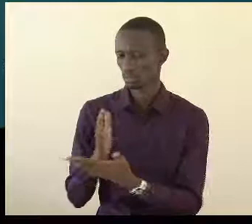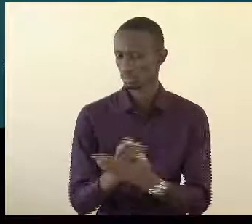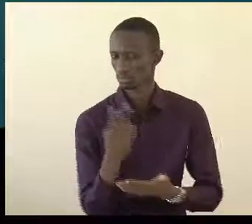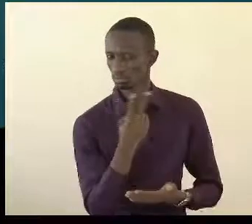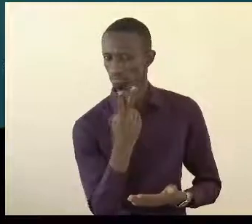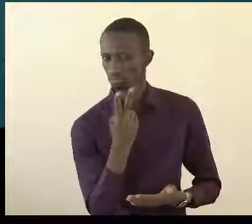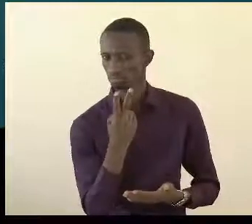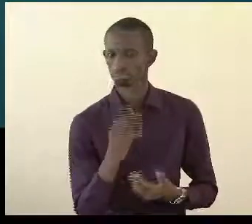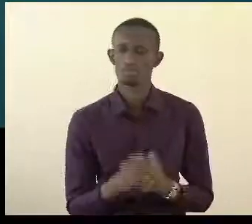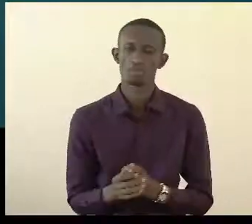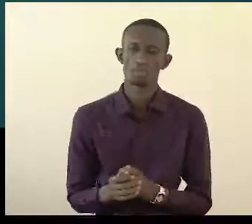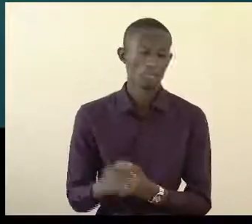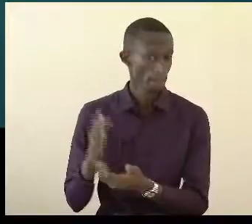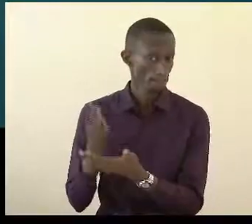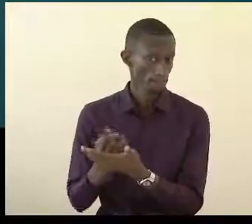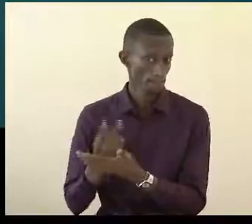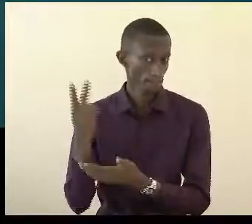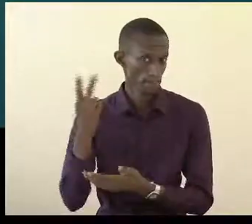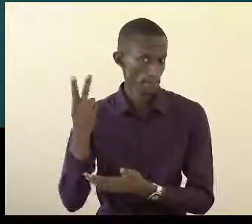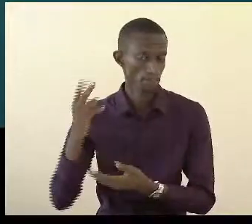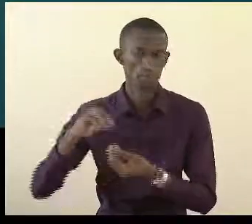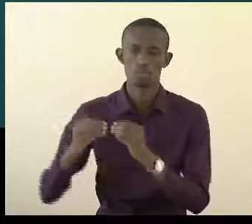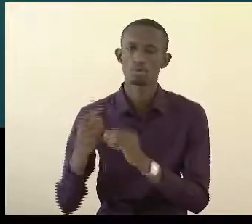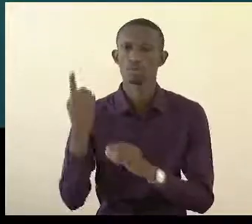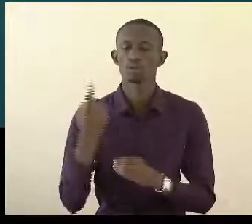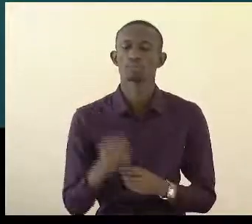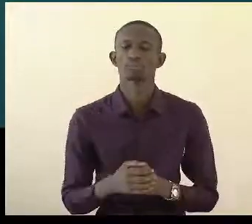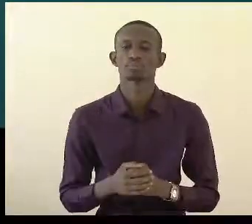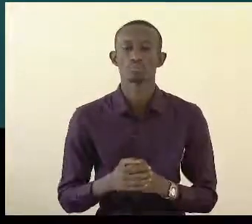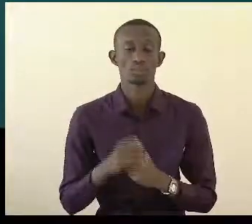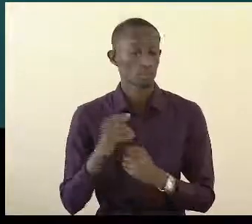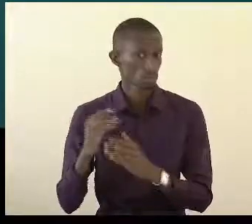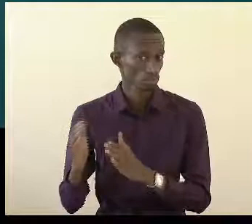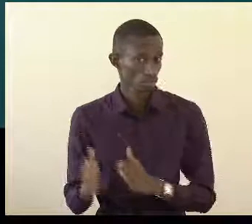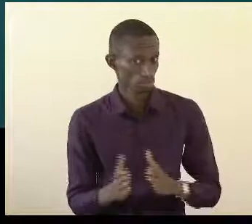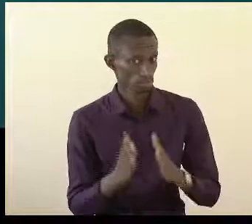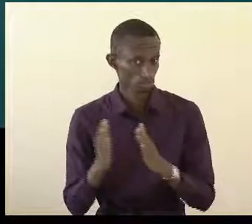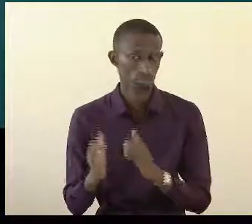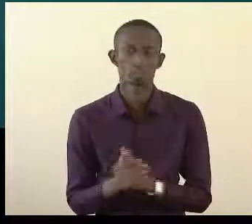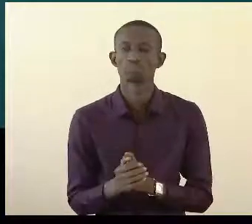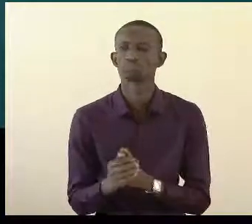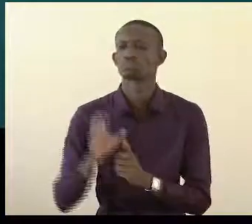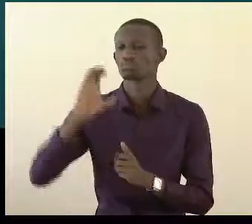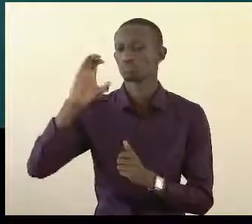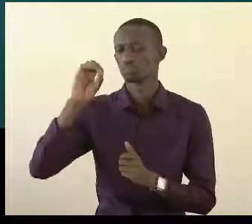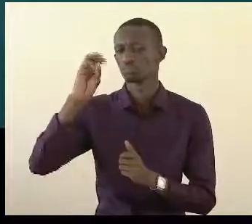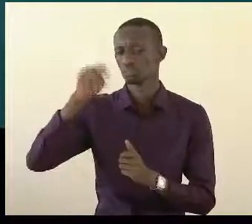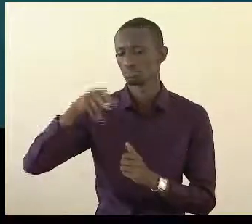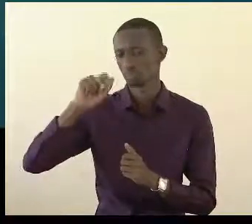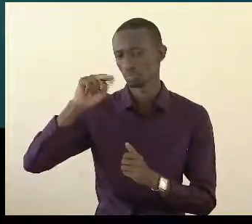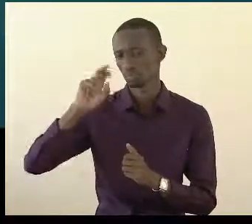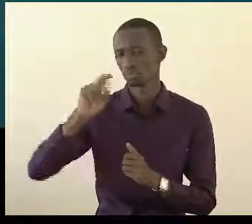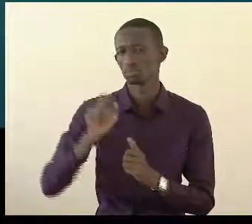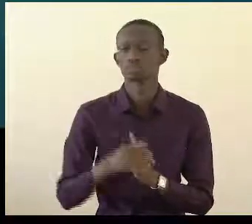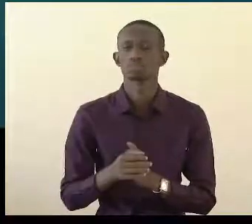have the preparation of compounds. We start with a given type of compounds so